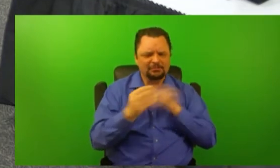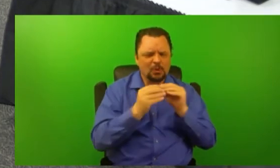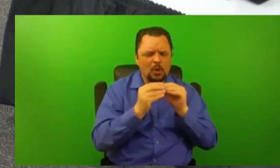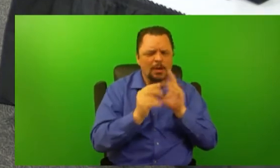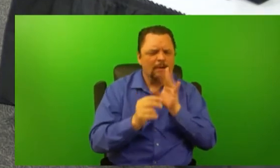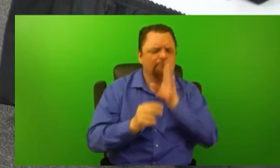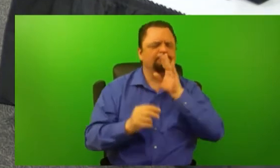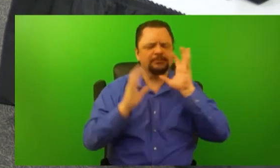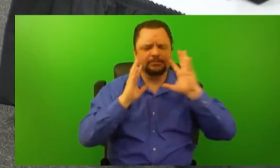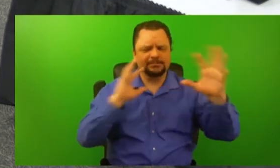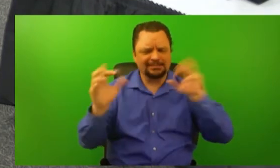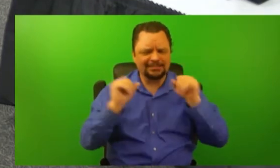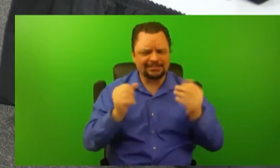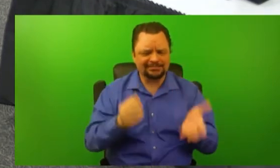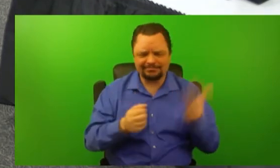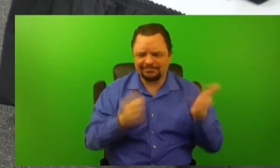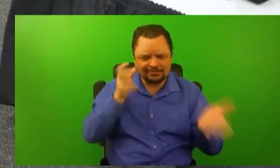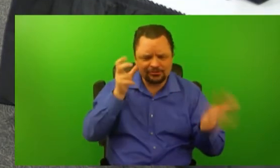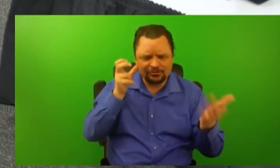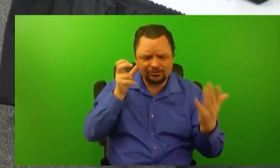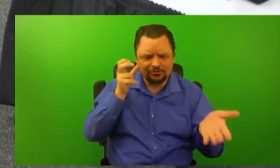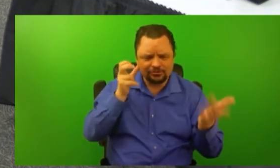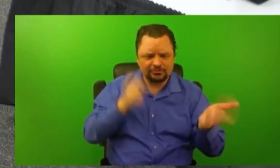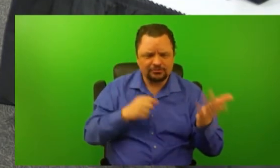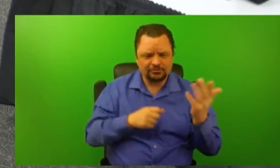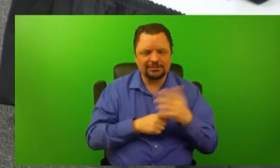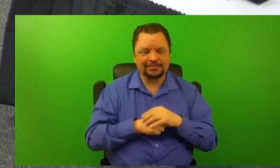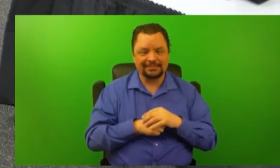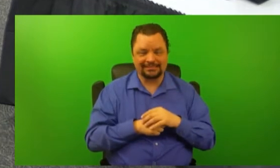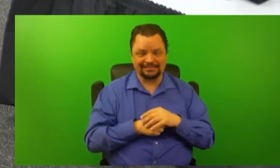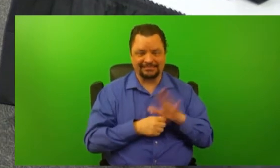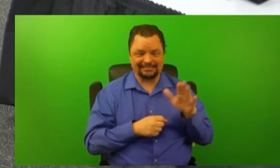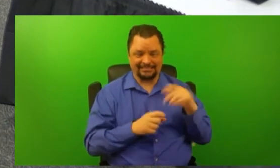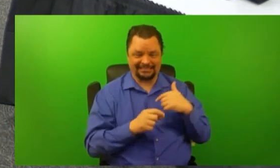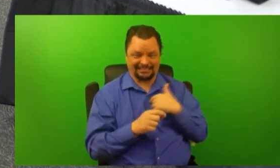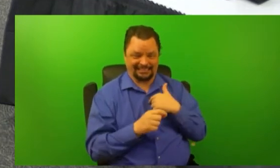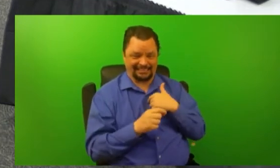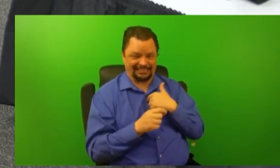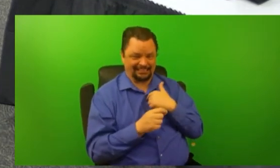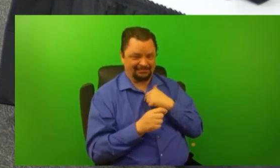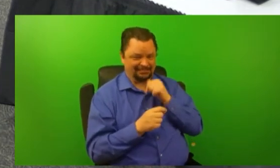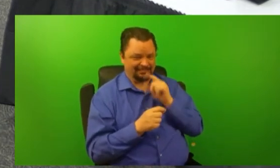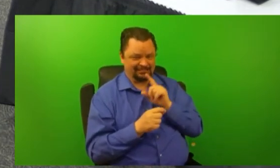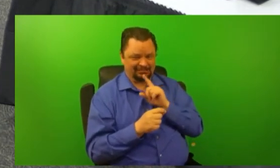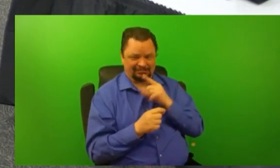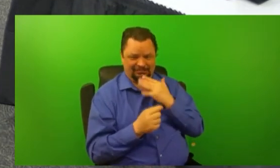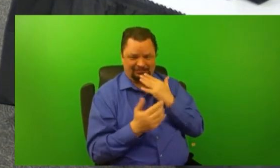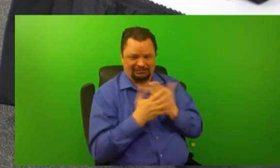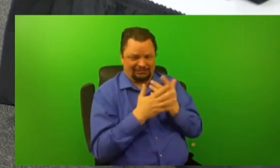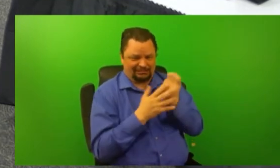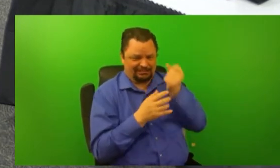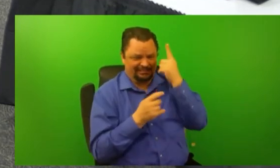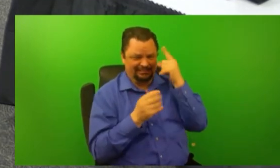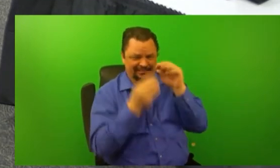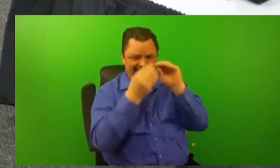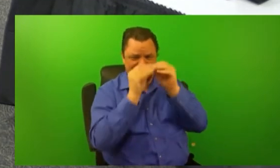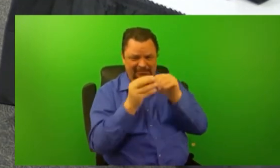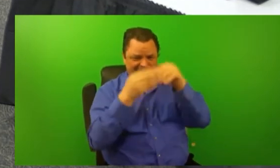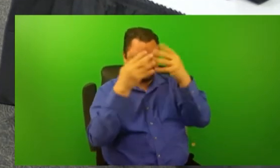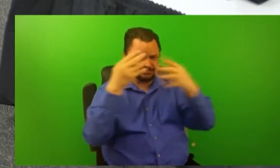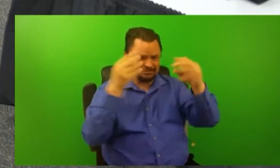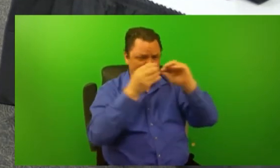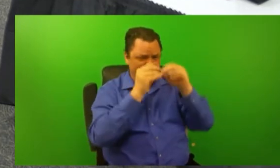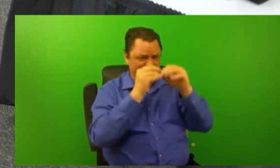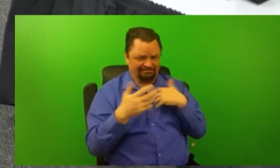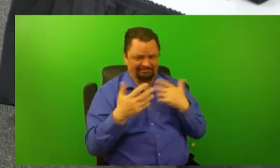I'm not real good with the graphs. Part of what I wonder when I hear reports on death rates is what is it compared